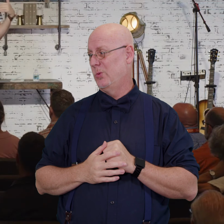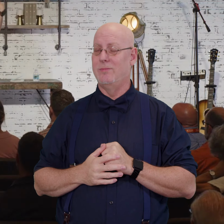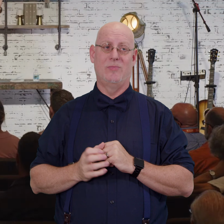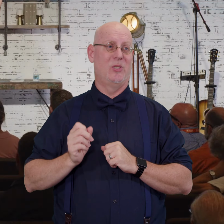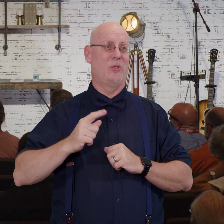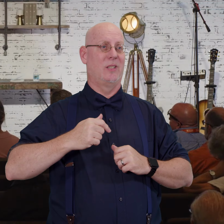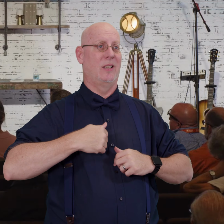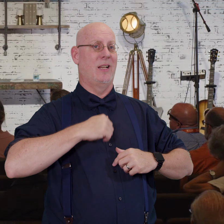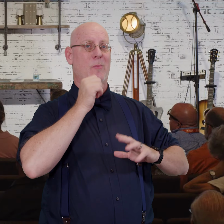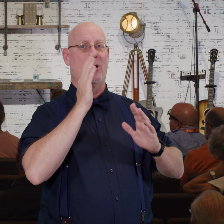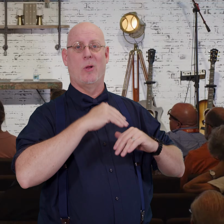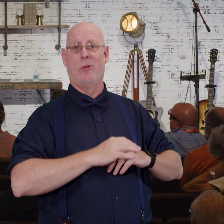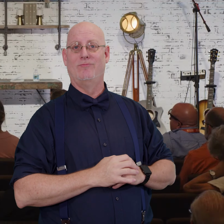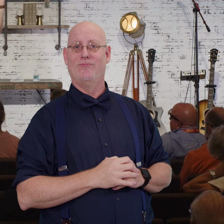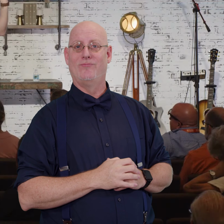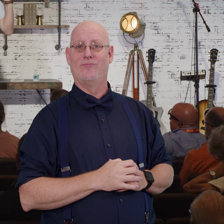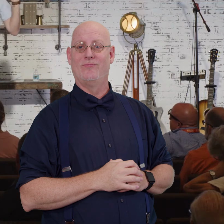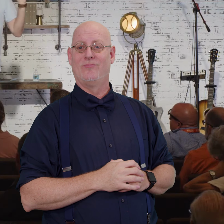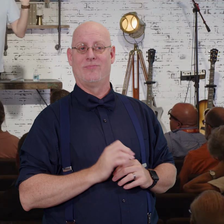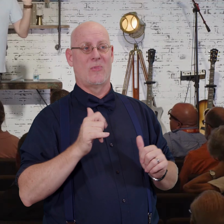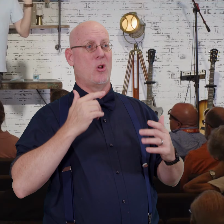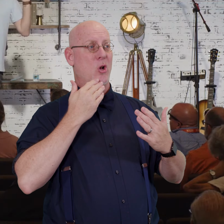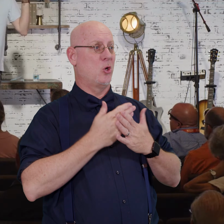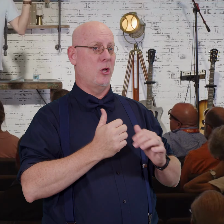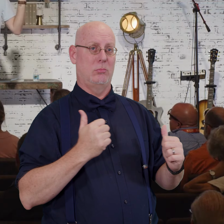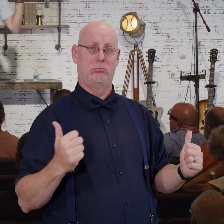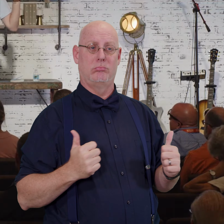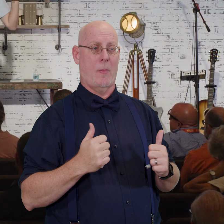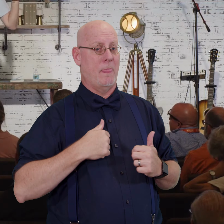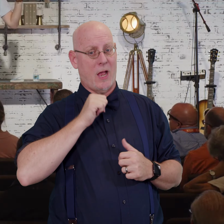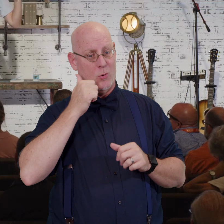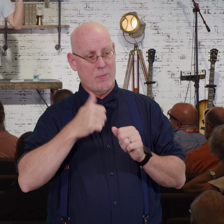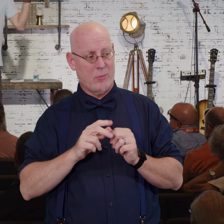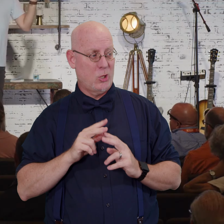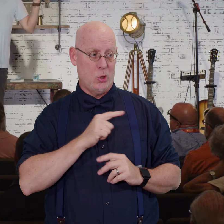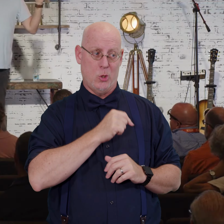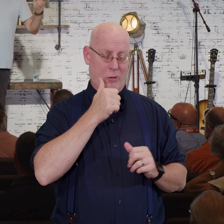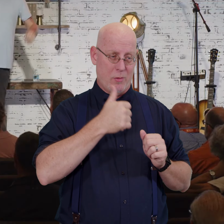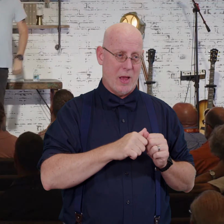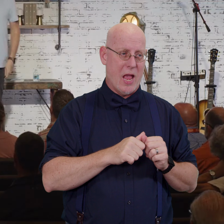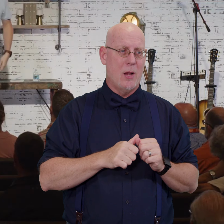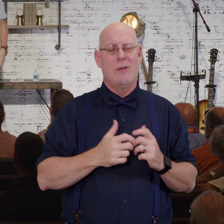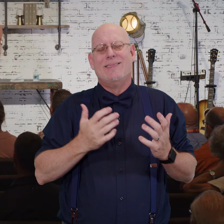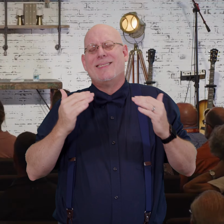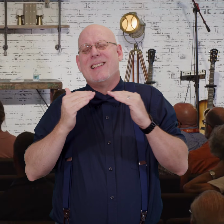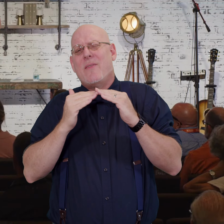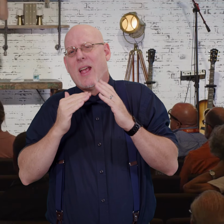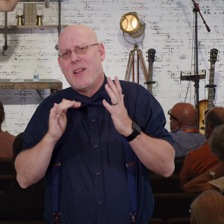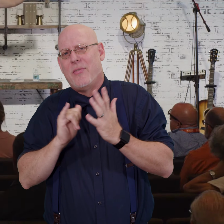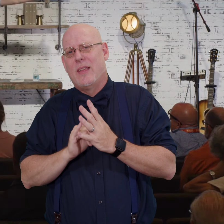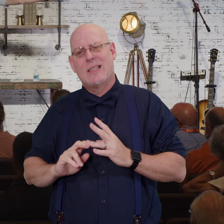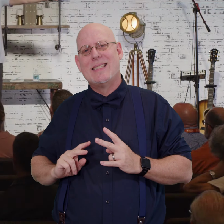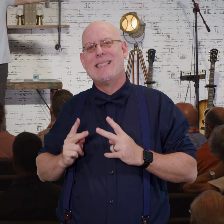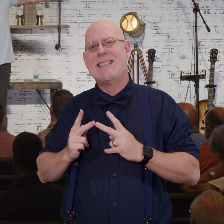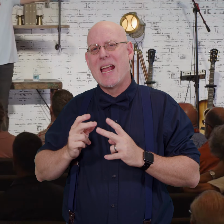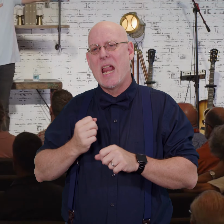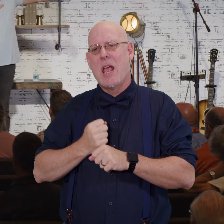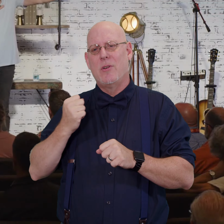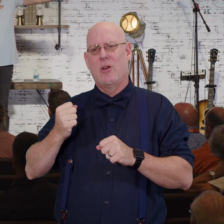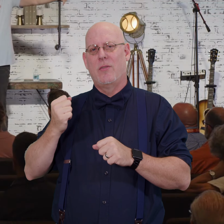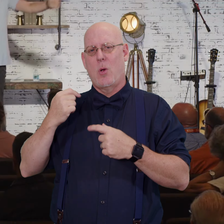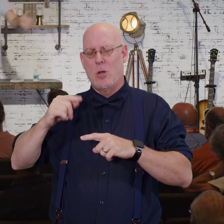I'm like, okay, I'm not in trouble then. Like, everything's, it's all good. I didn't remember either. You didn't remember. And in fairness, it's like our second anniversary.